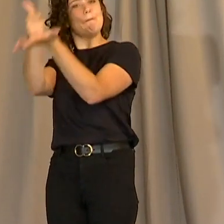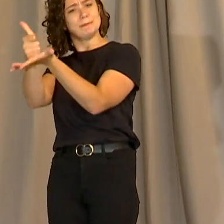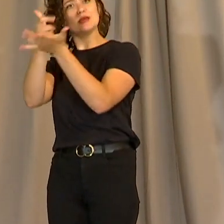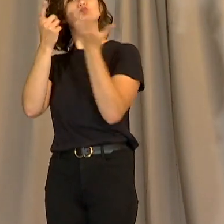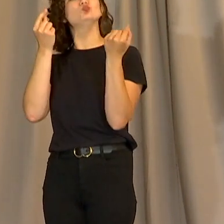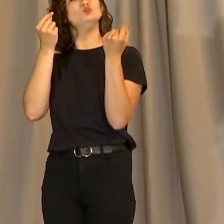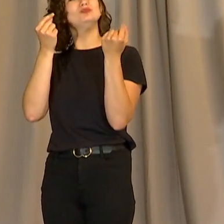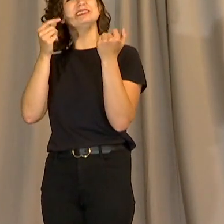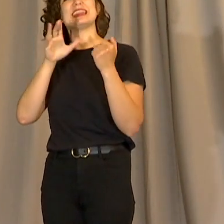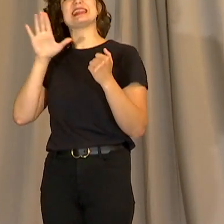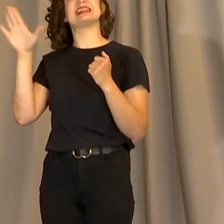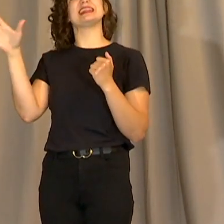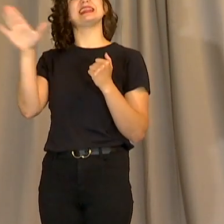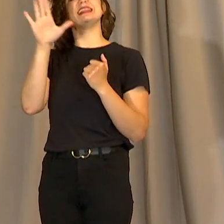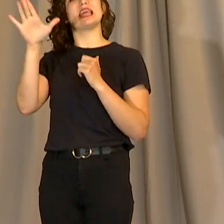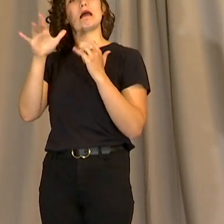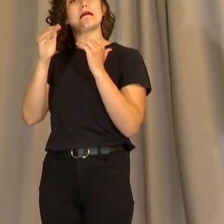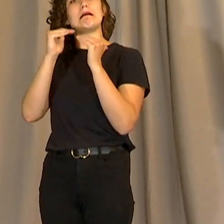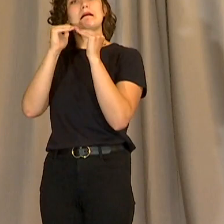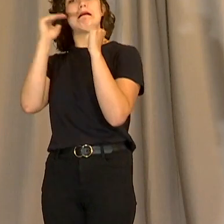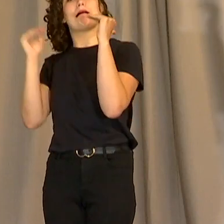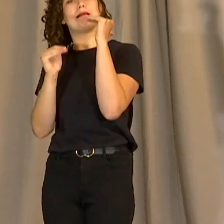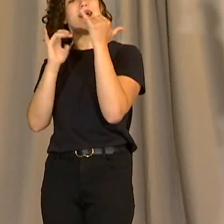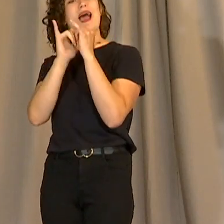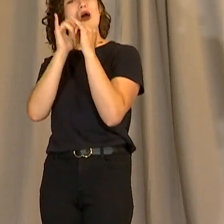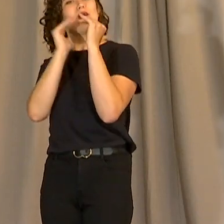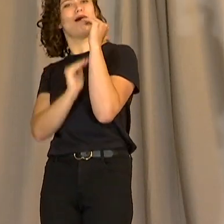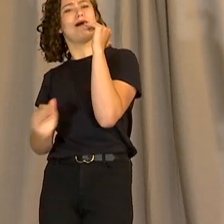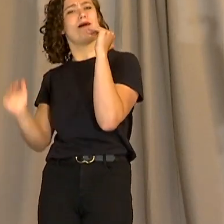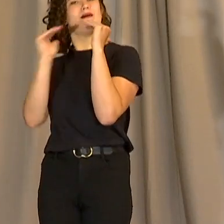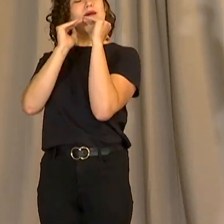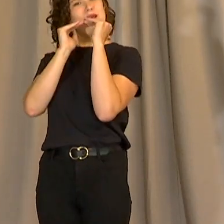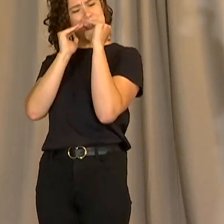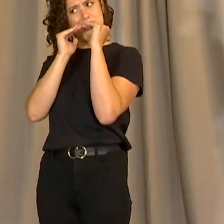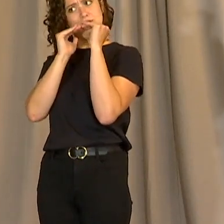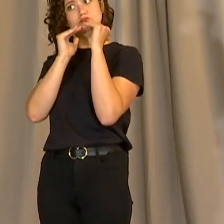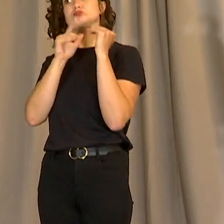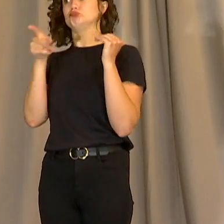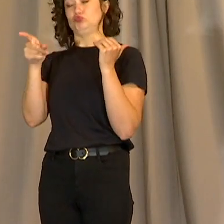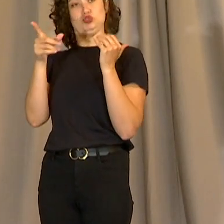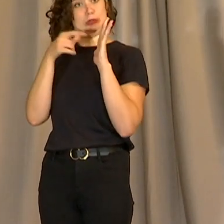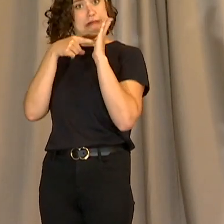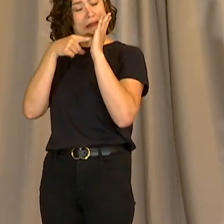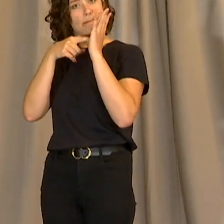have any specific examples of ways in which you have been a part of that work?